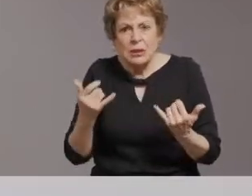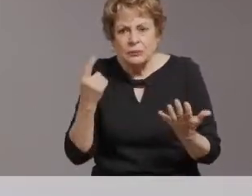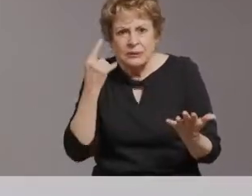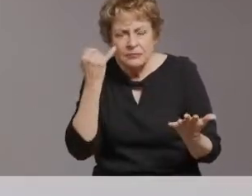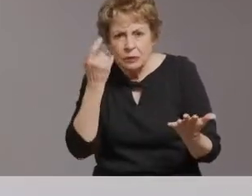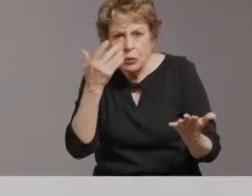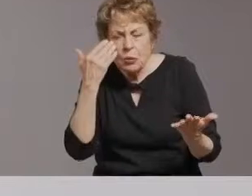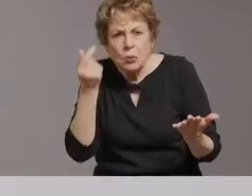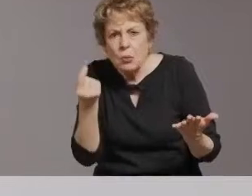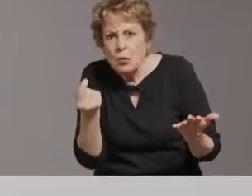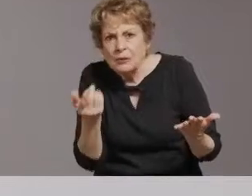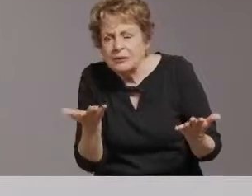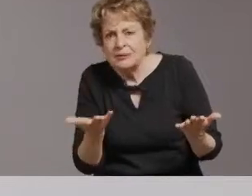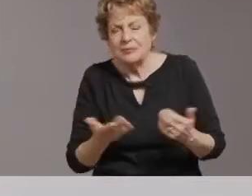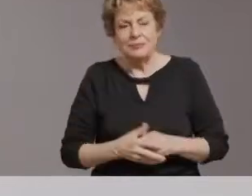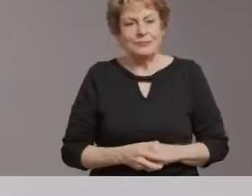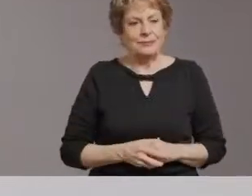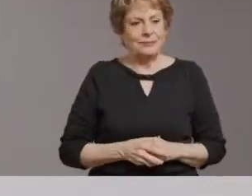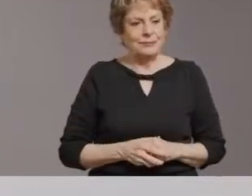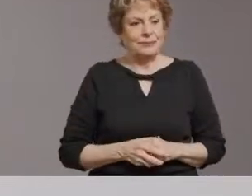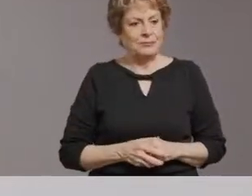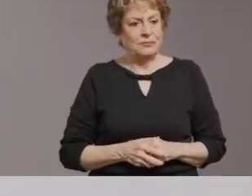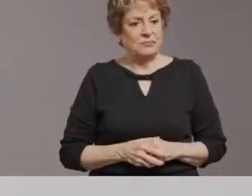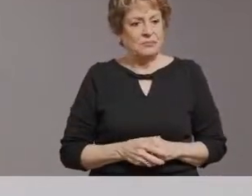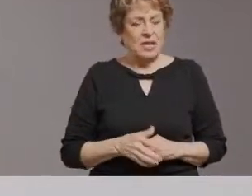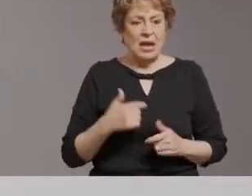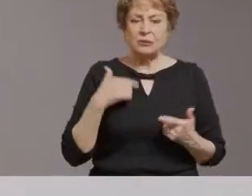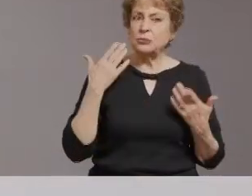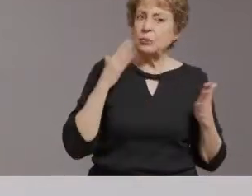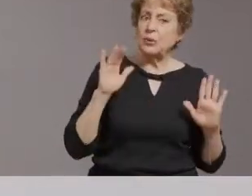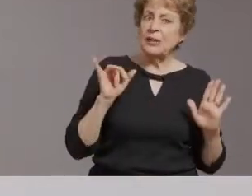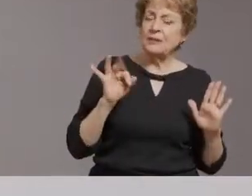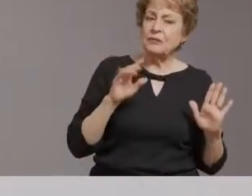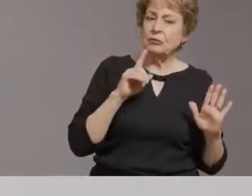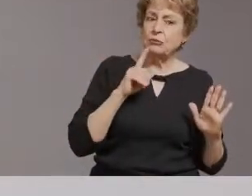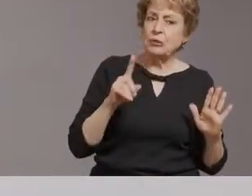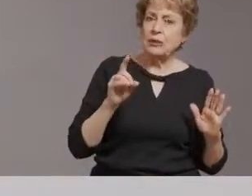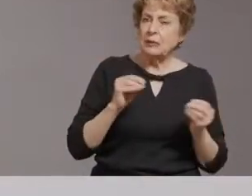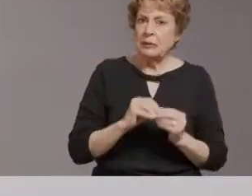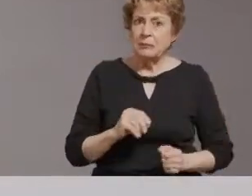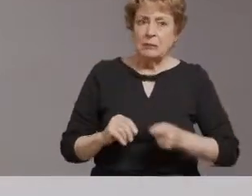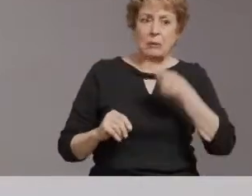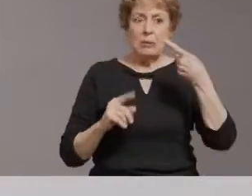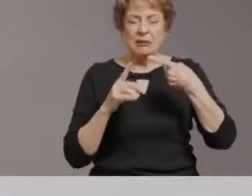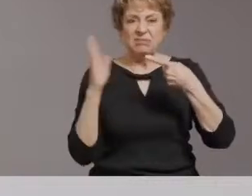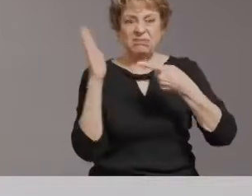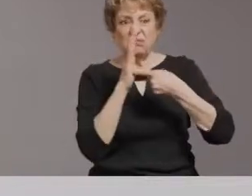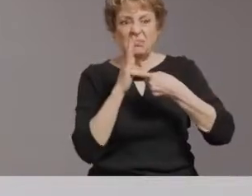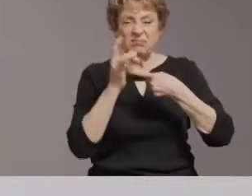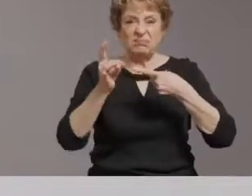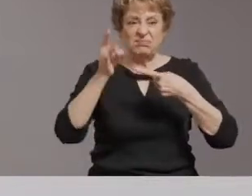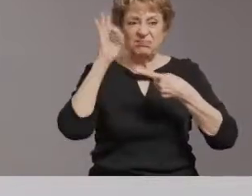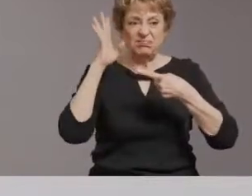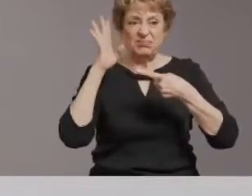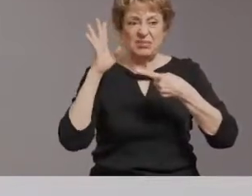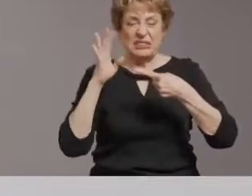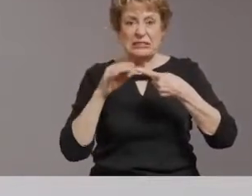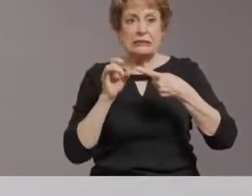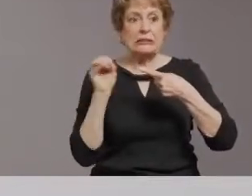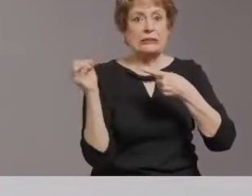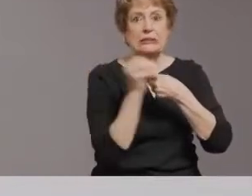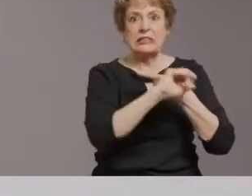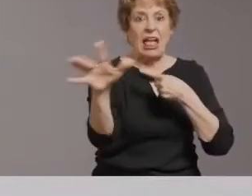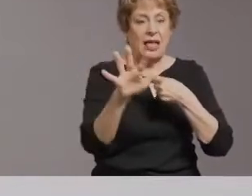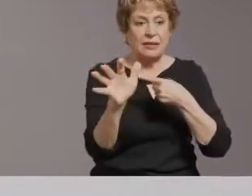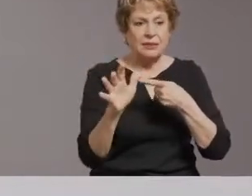Yeah, I don't know if it's become the predominant strain. I know that we are seeing more and more cases of it, but I can have